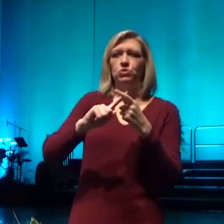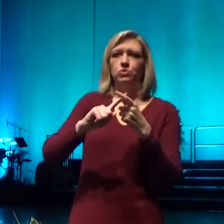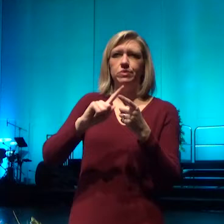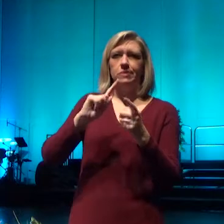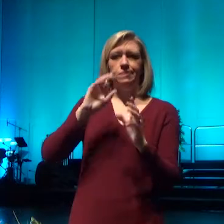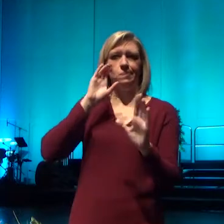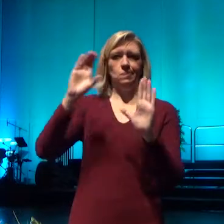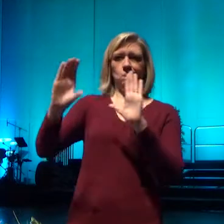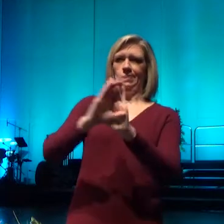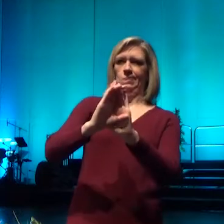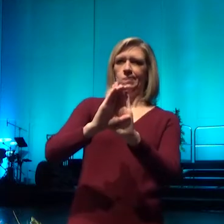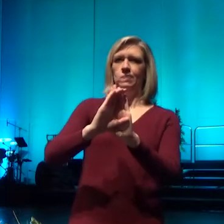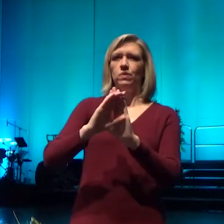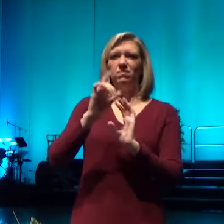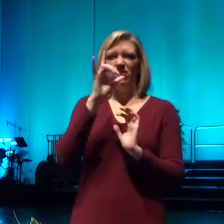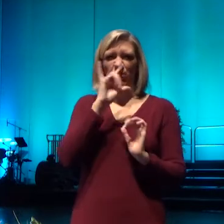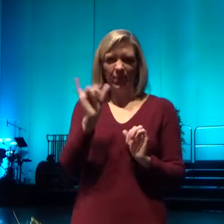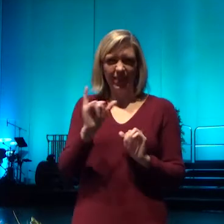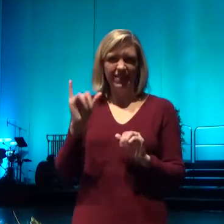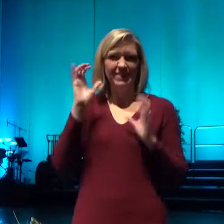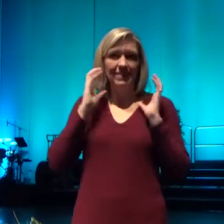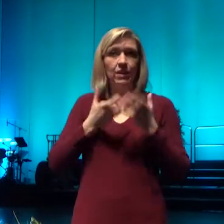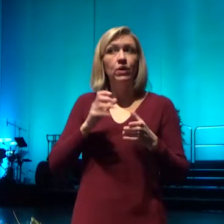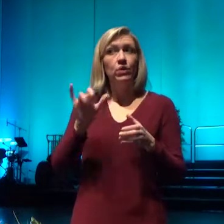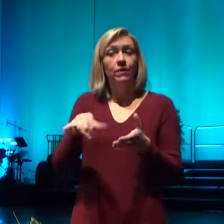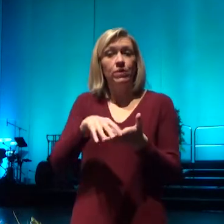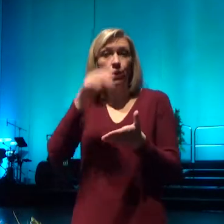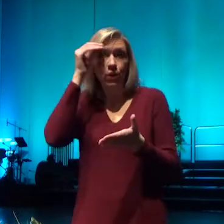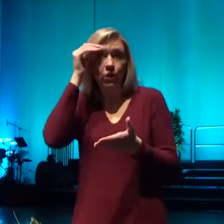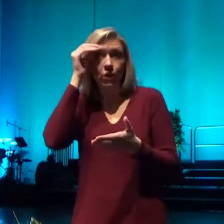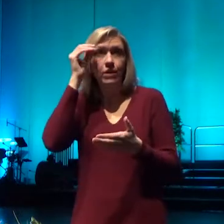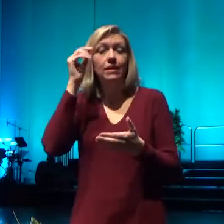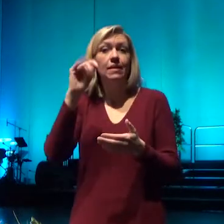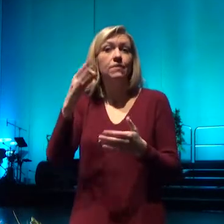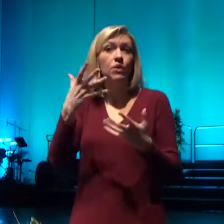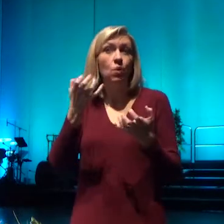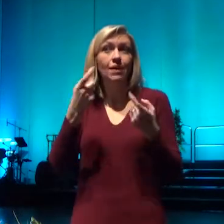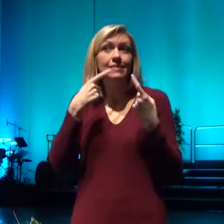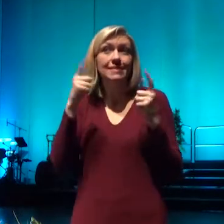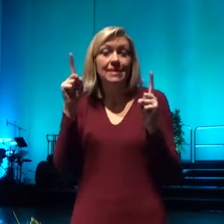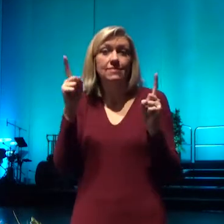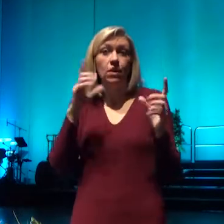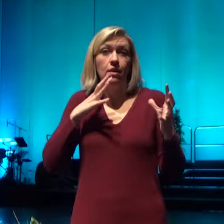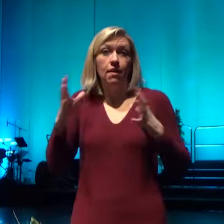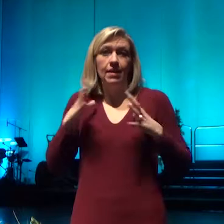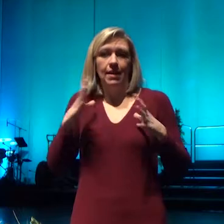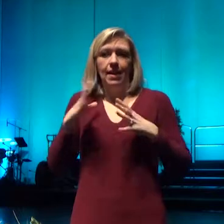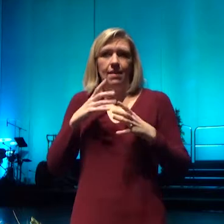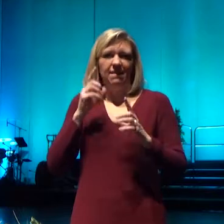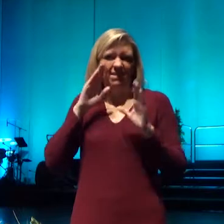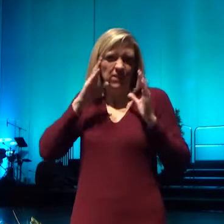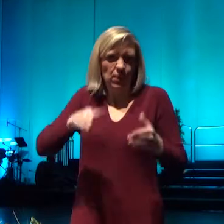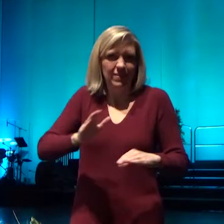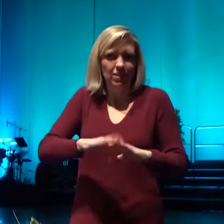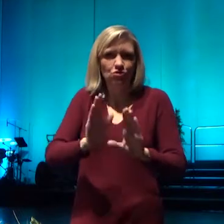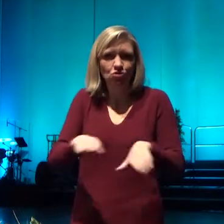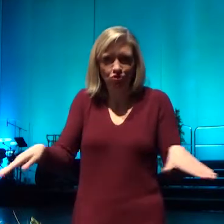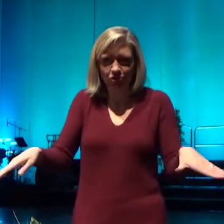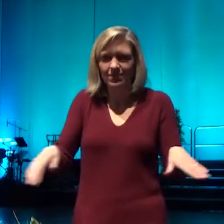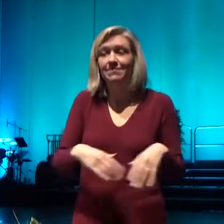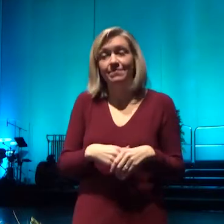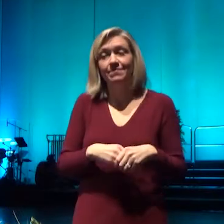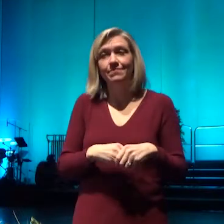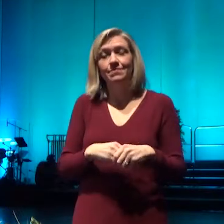or Santa Claus, learning as well that if you want a successful holiday, build it around the children, right? So it was a commercial success for them as